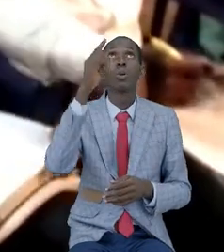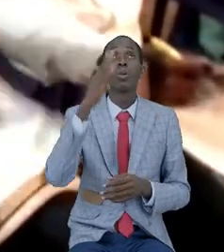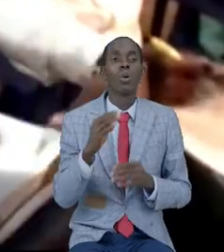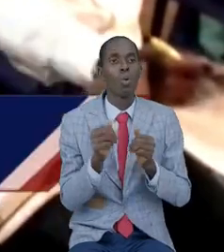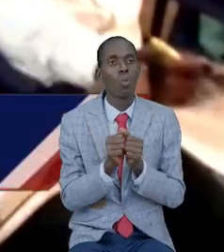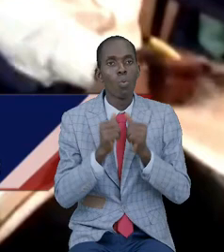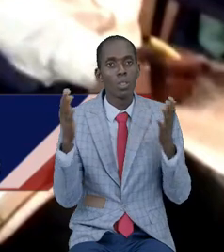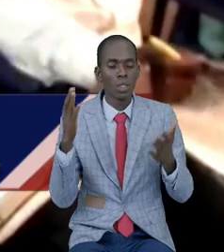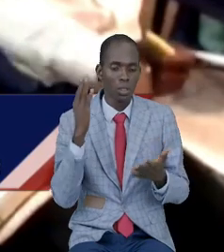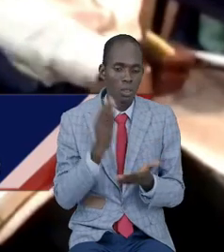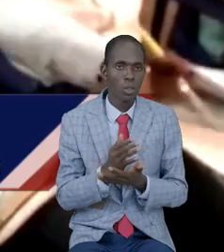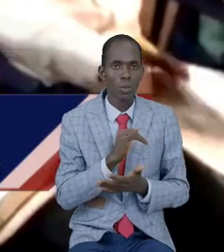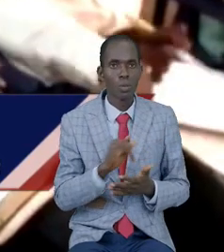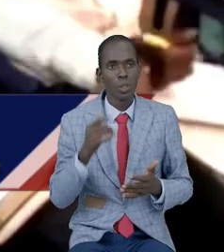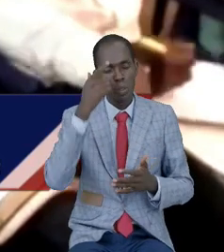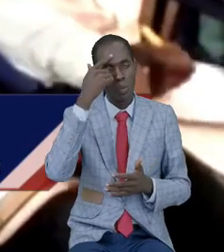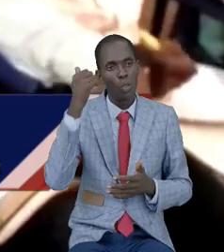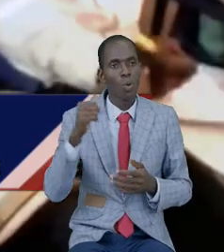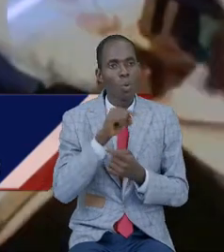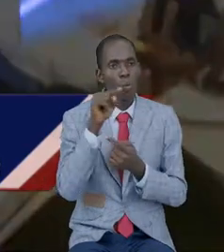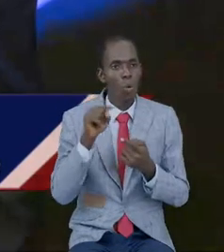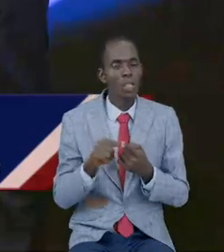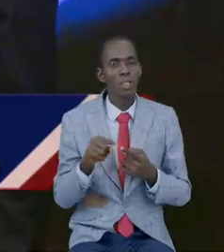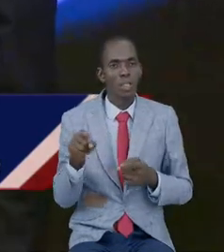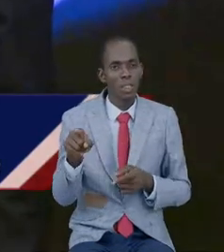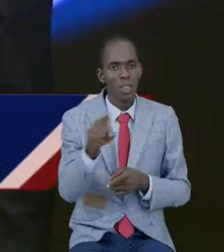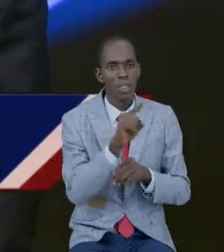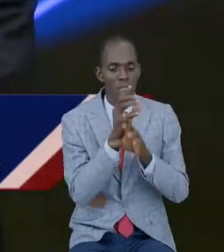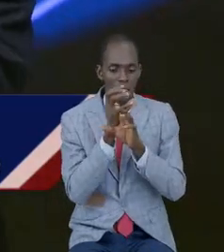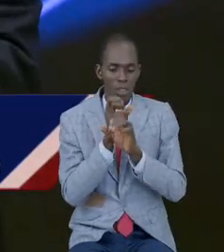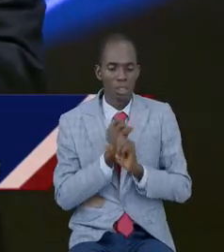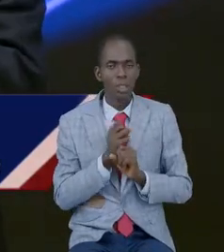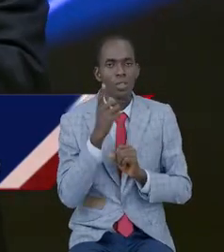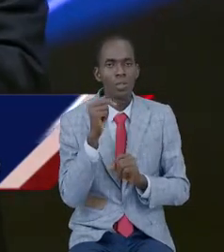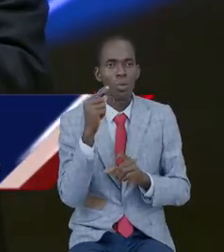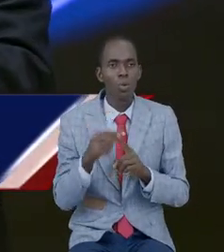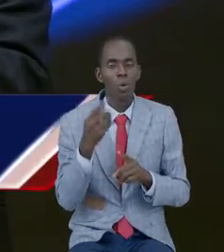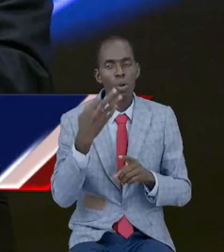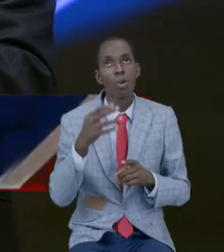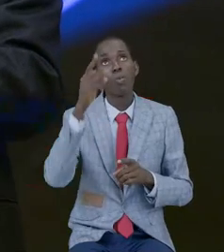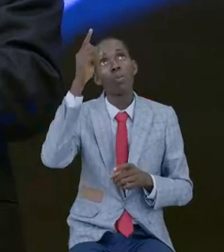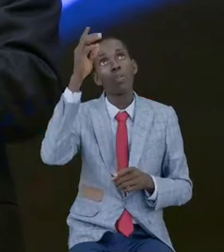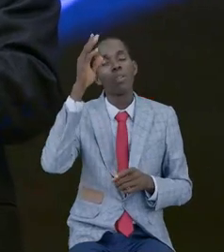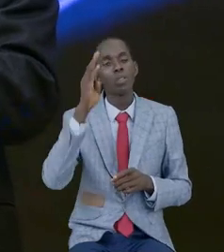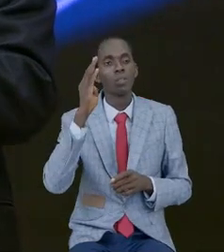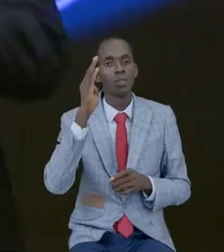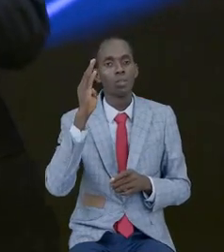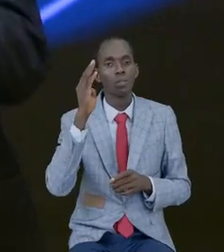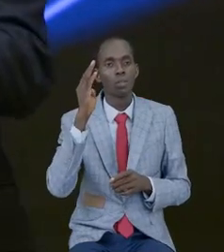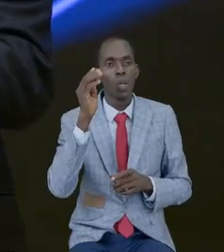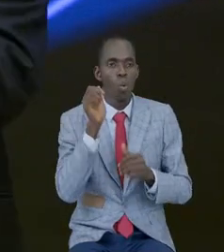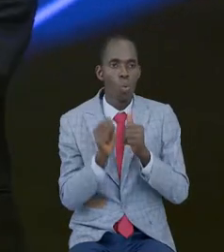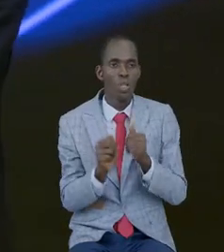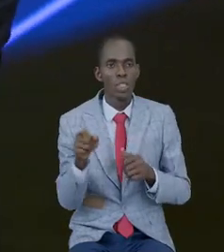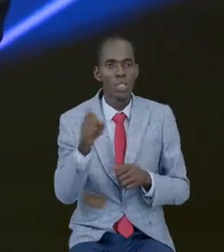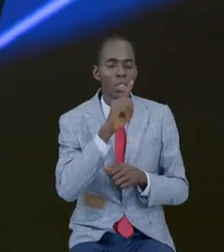cesina because when you receive the words of god which